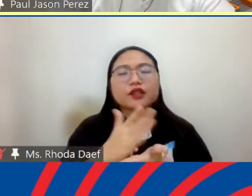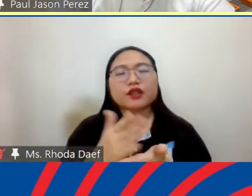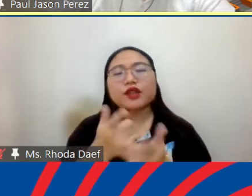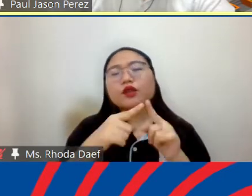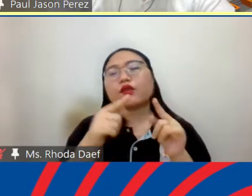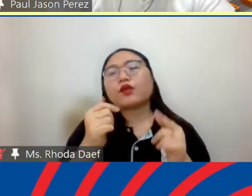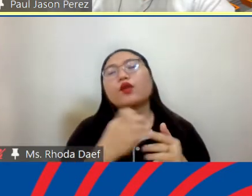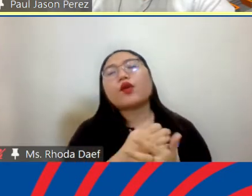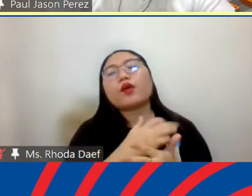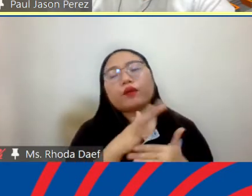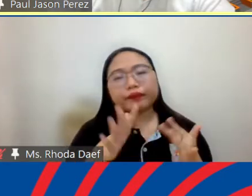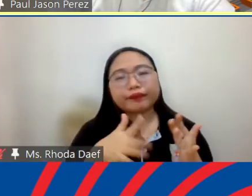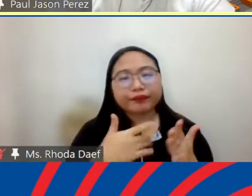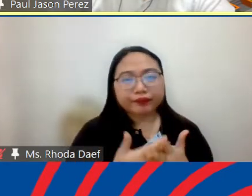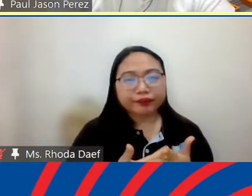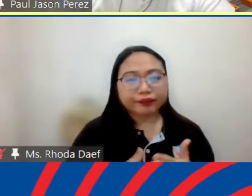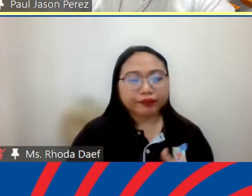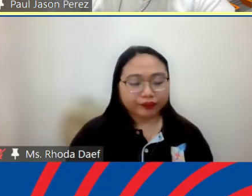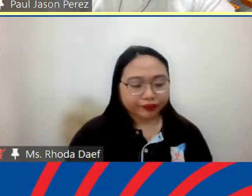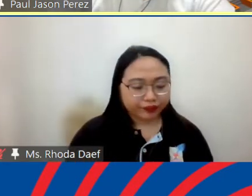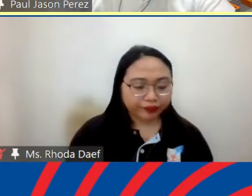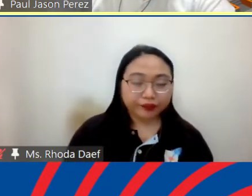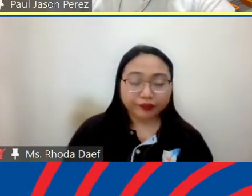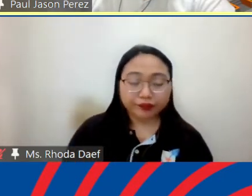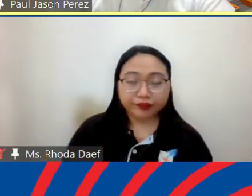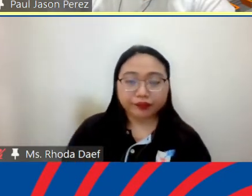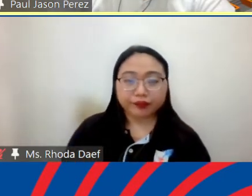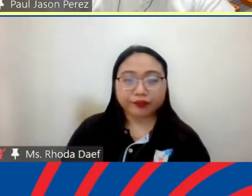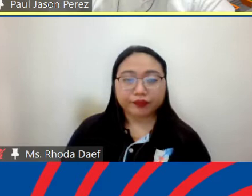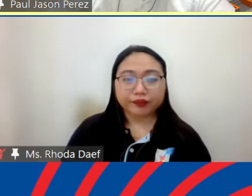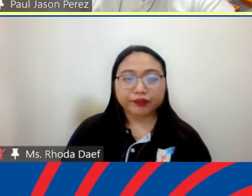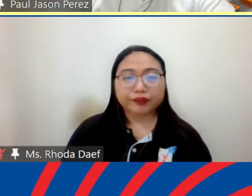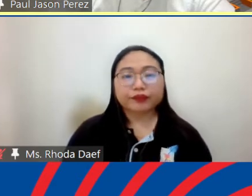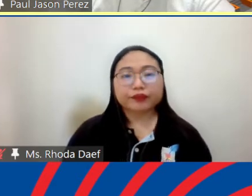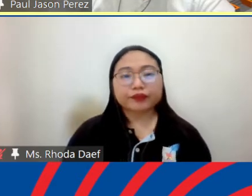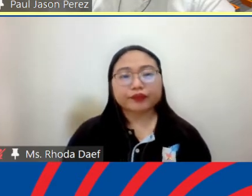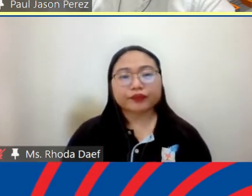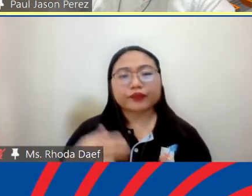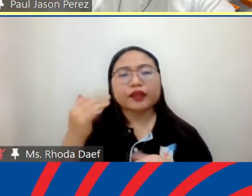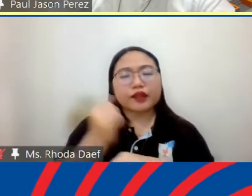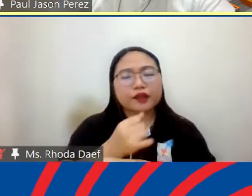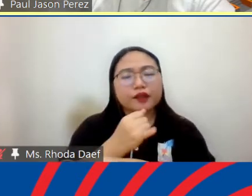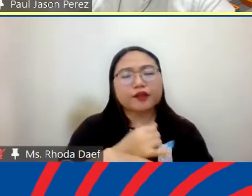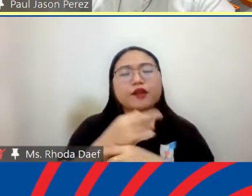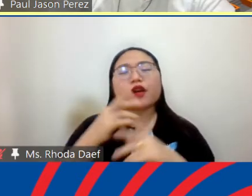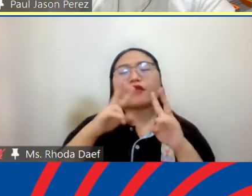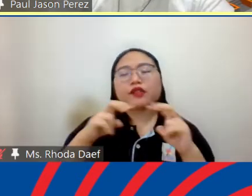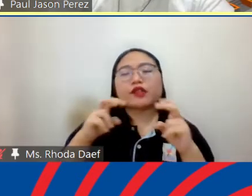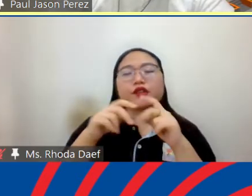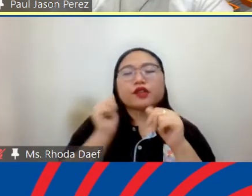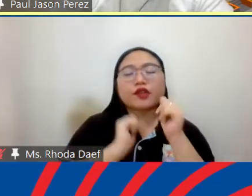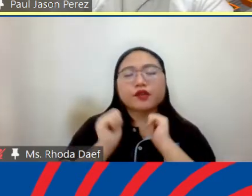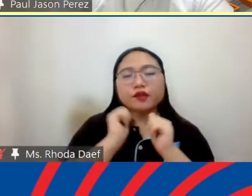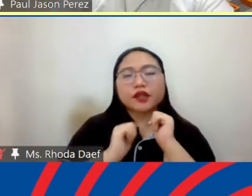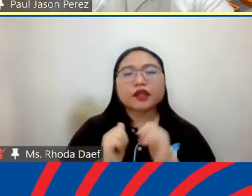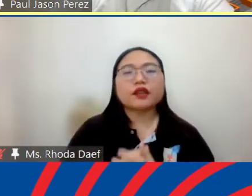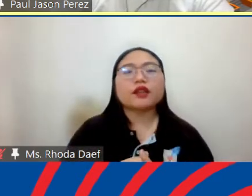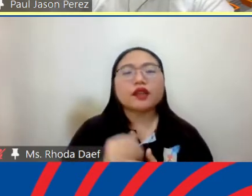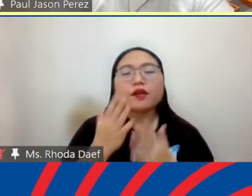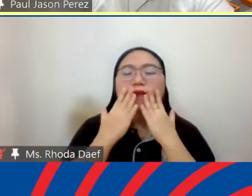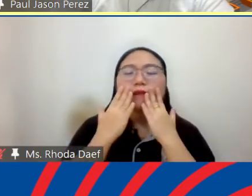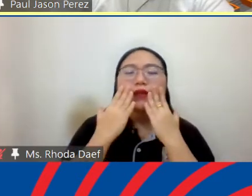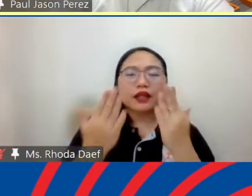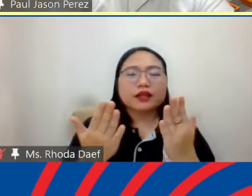Ayan, providing clear objectives to your research, to improve research activities. Ayun, so maraming salamat